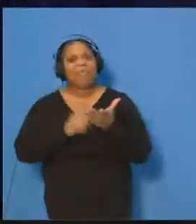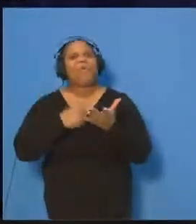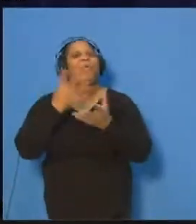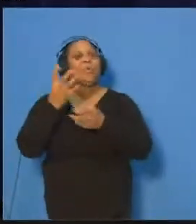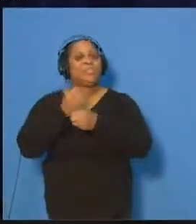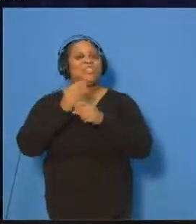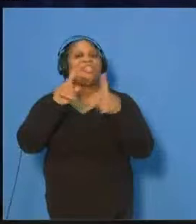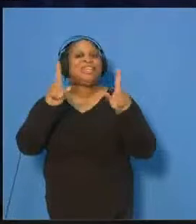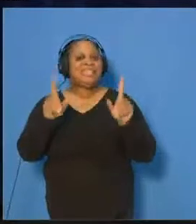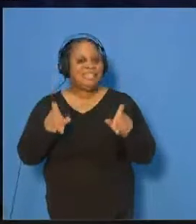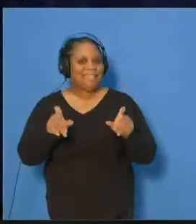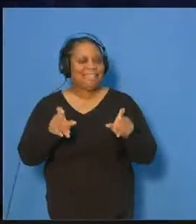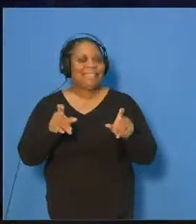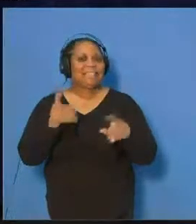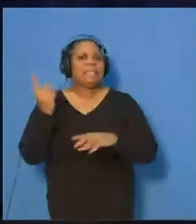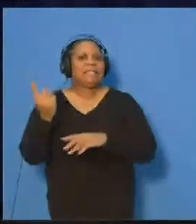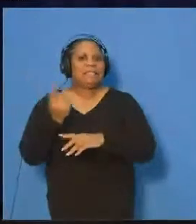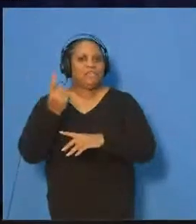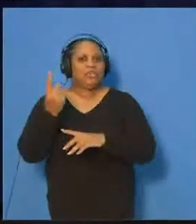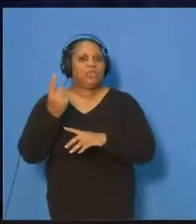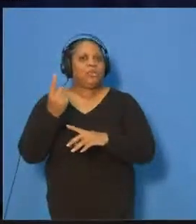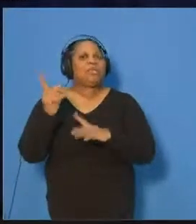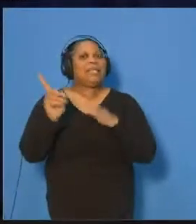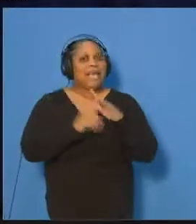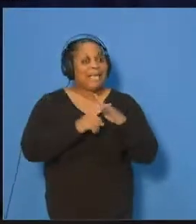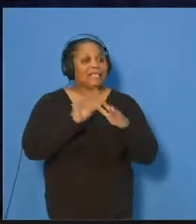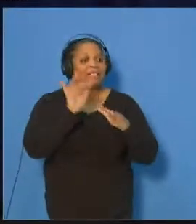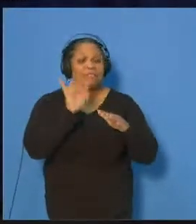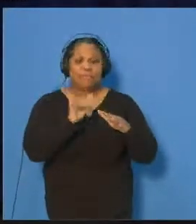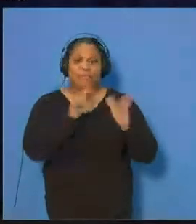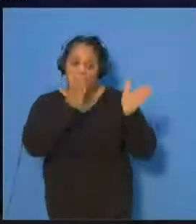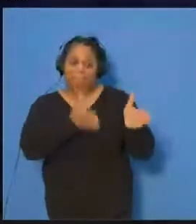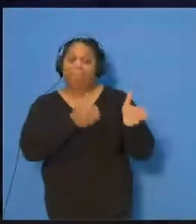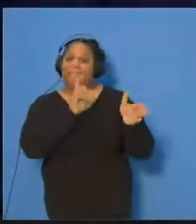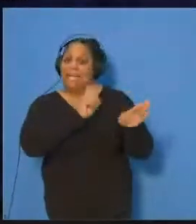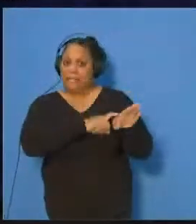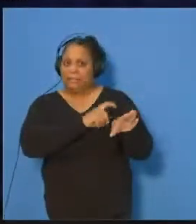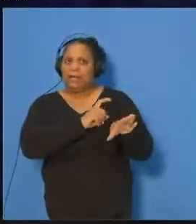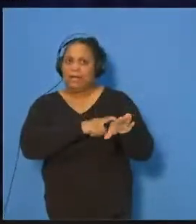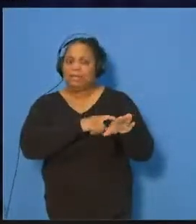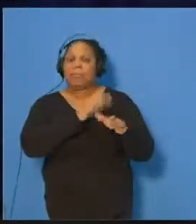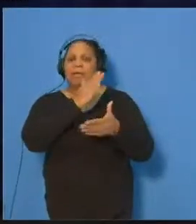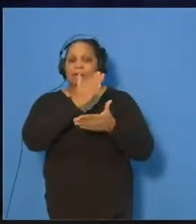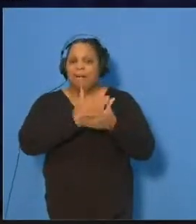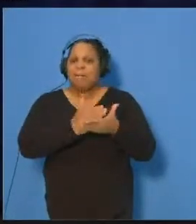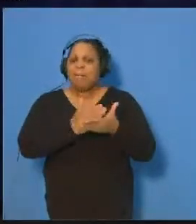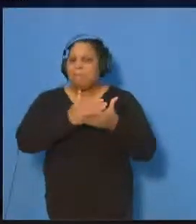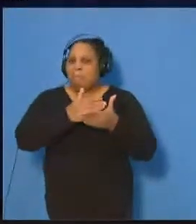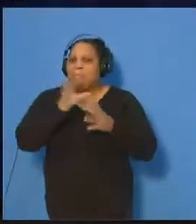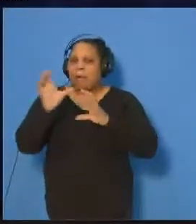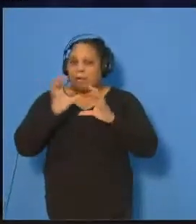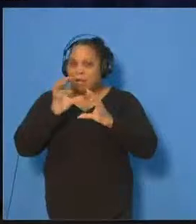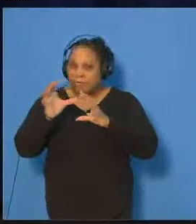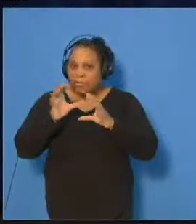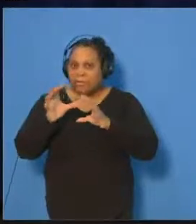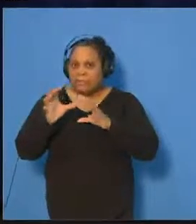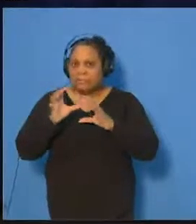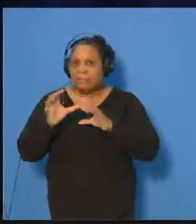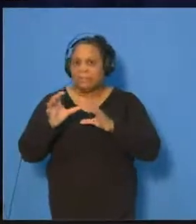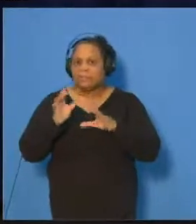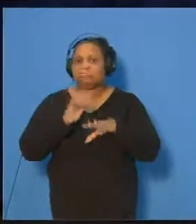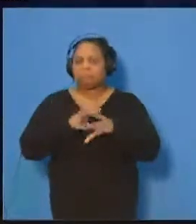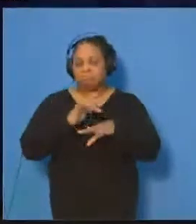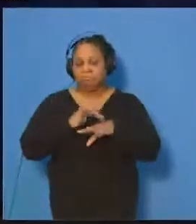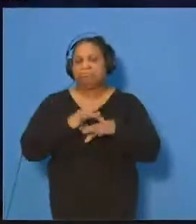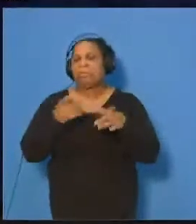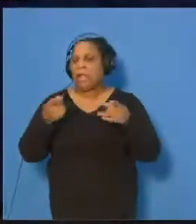test, it is only that case for that particular point in time. And so part of the conversations we had